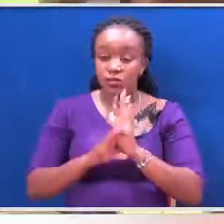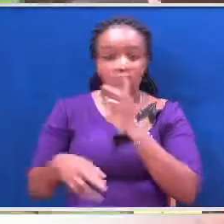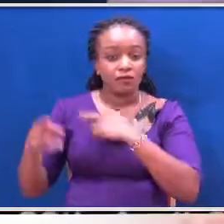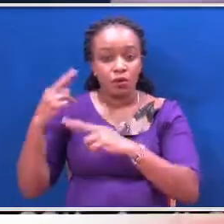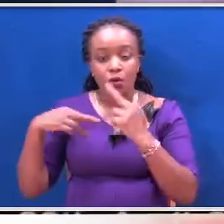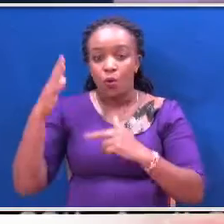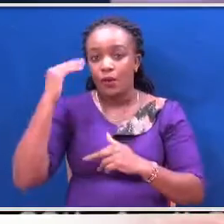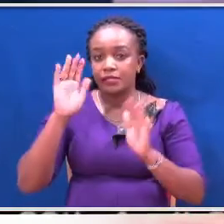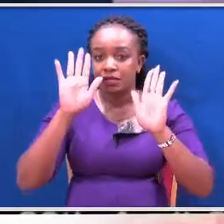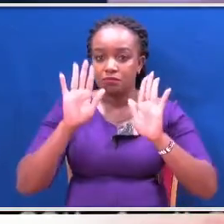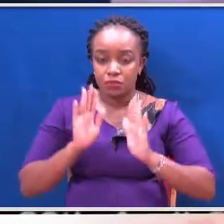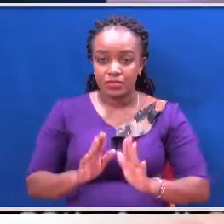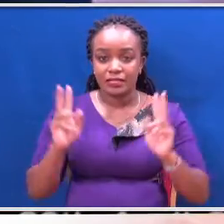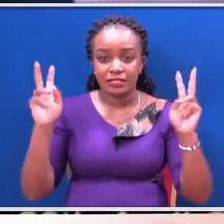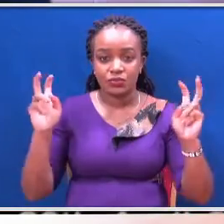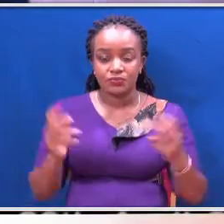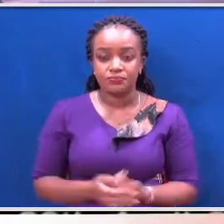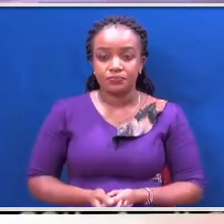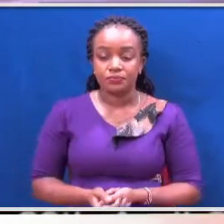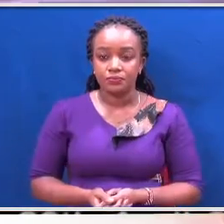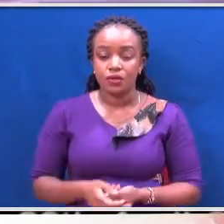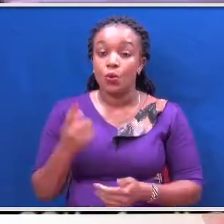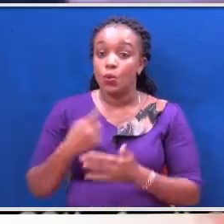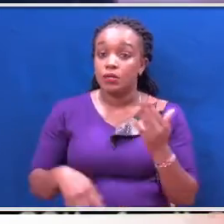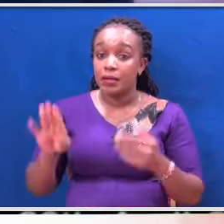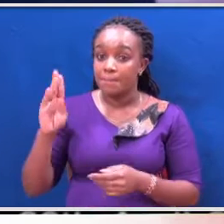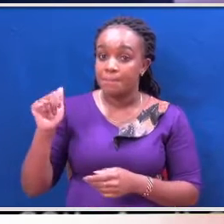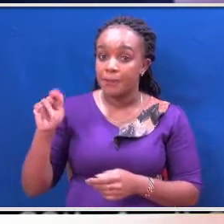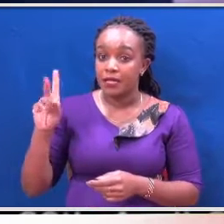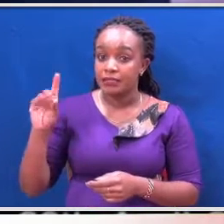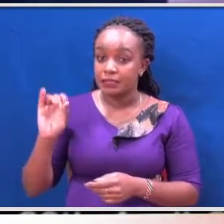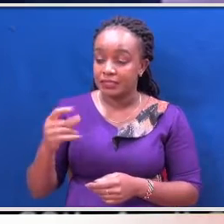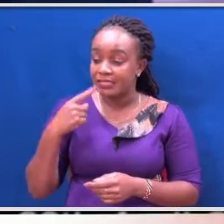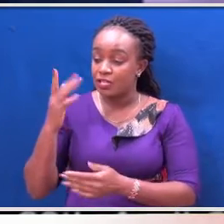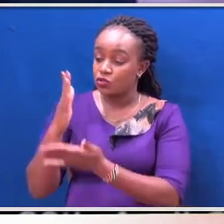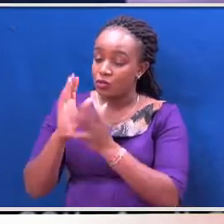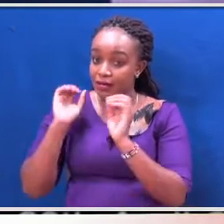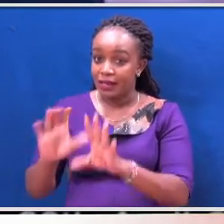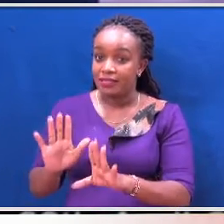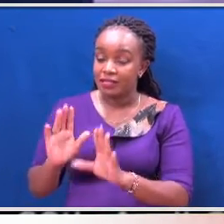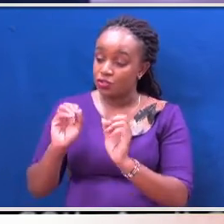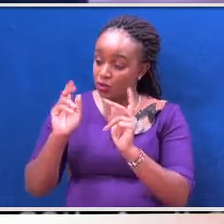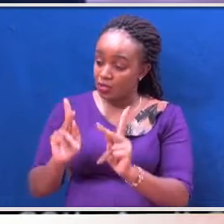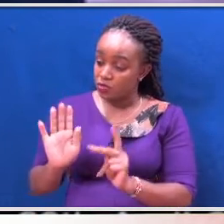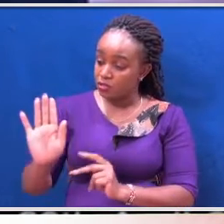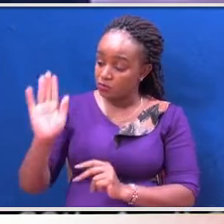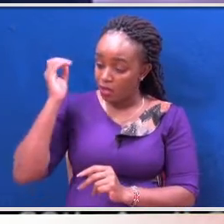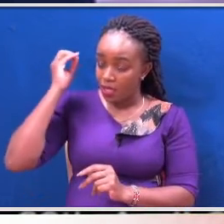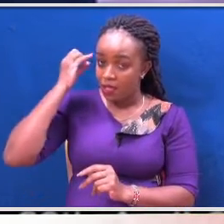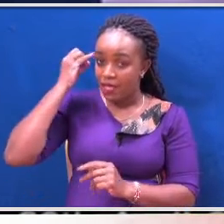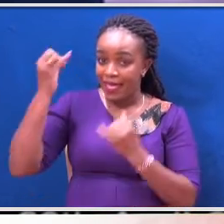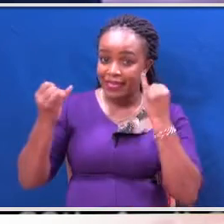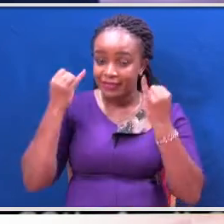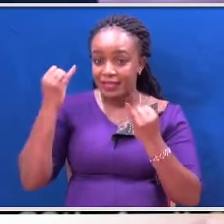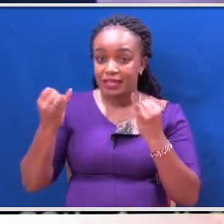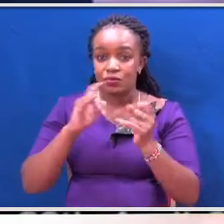sensitive matter. Professors of law like John Buddy is saying it's not true, but that is okay because that is your view. I am talking about the law. John